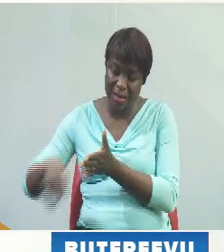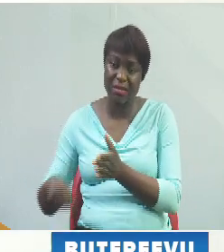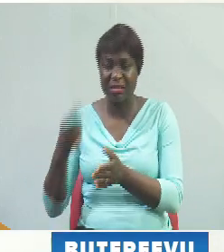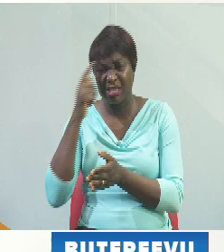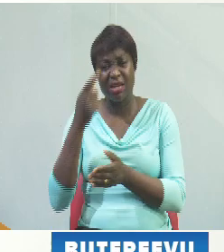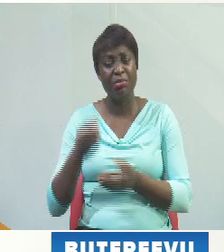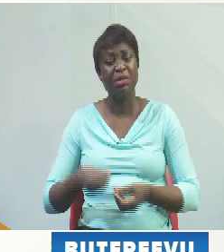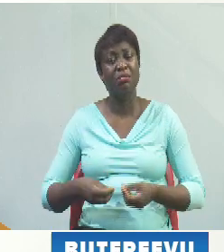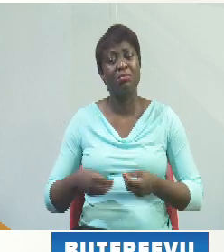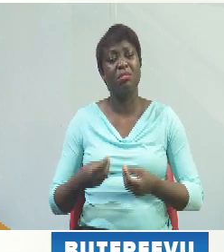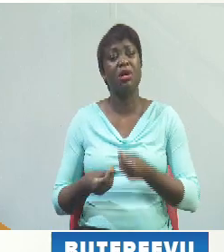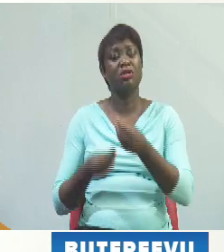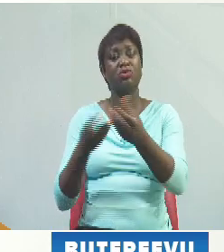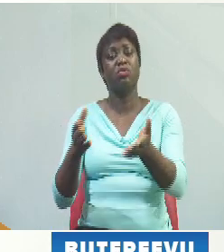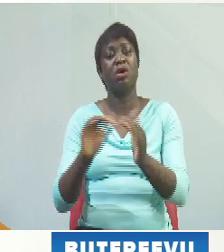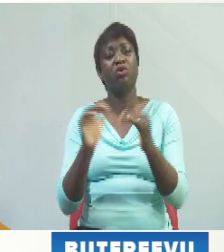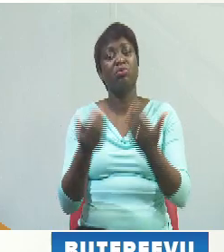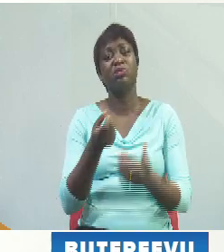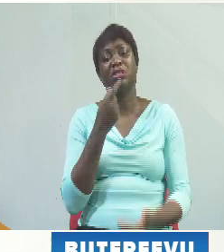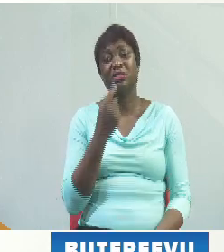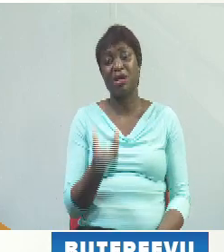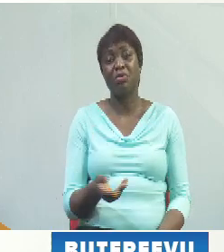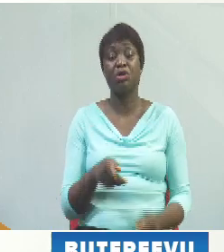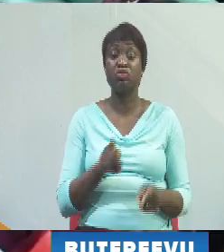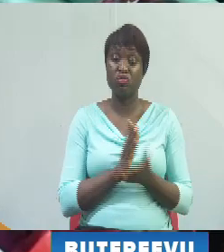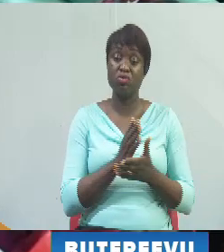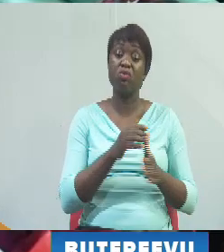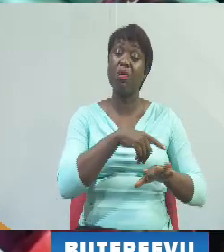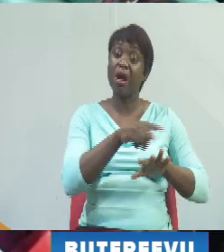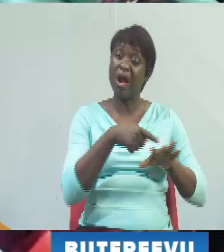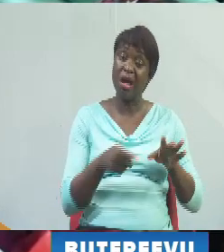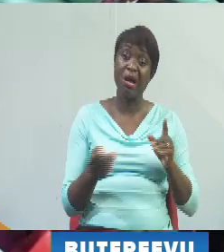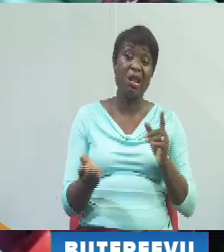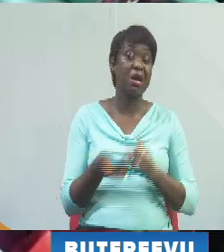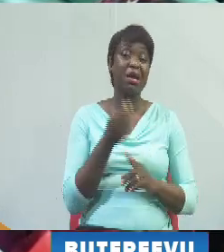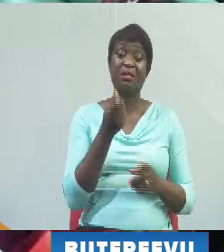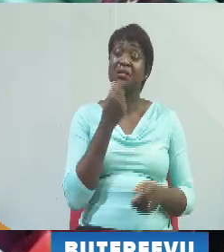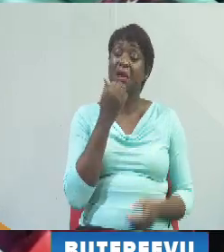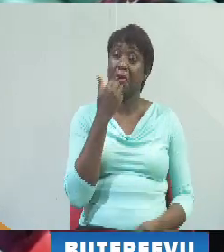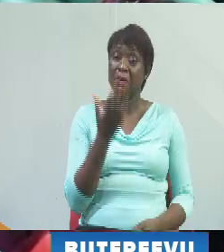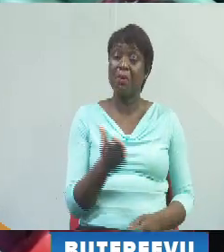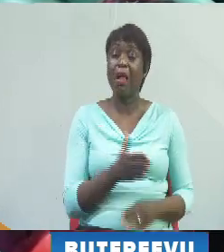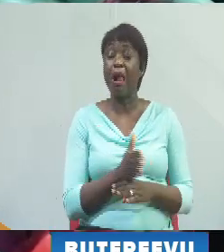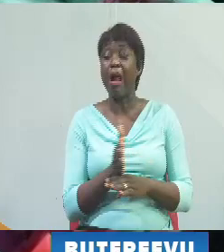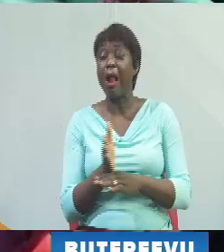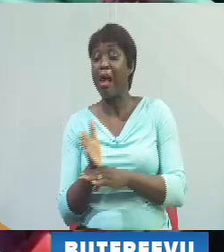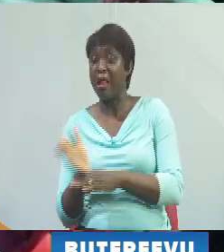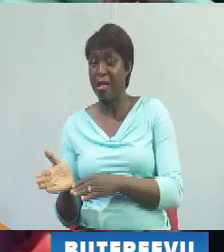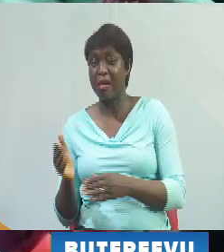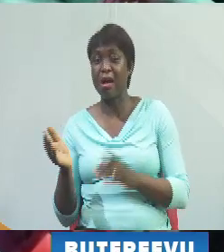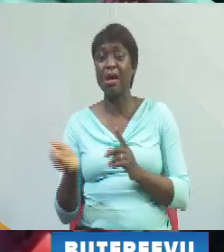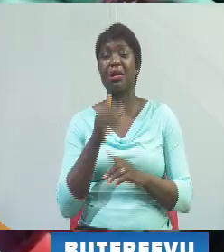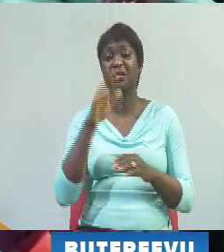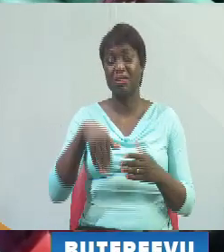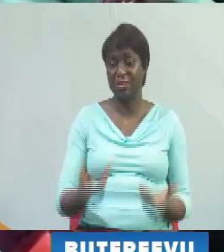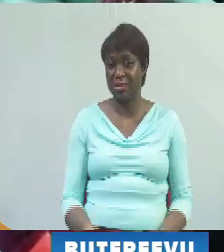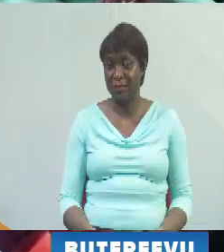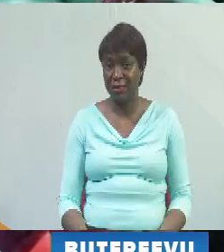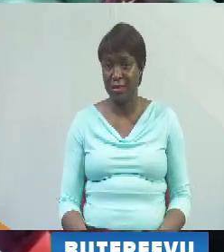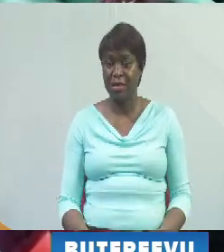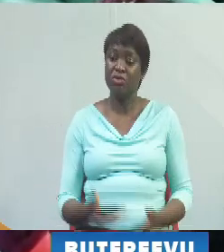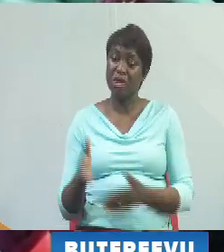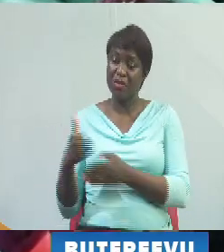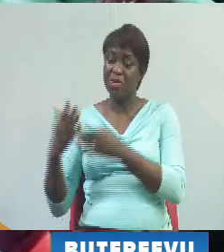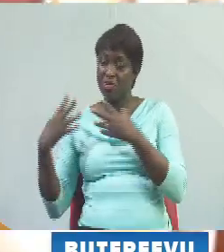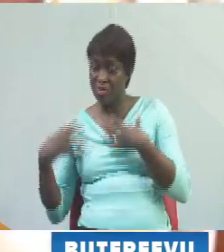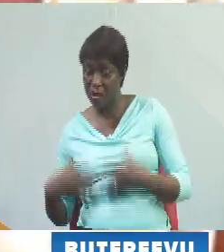eddagala n'eddagala gamazima ekalangala lituuka leeti. Amyuka omusolo kikola eggwanga olukulu Thomas Tayebwa ategeeza nti obutakkaanya bwa Minisitule